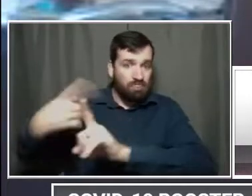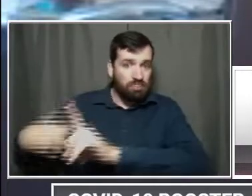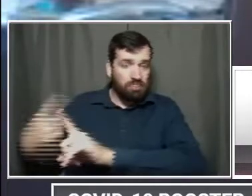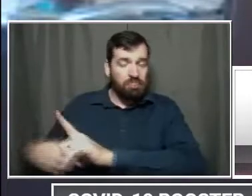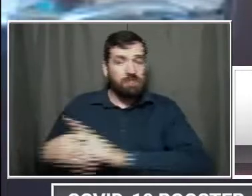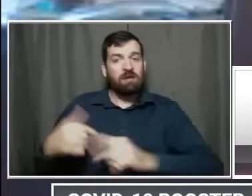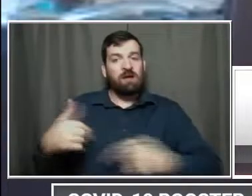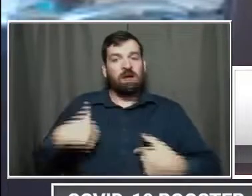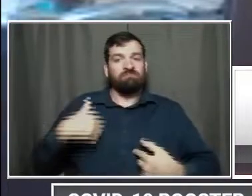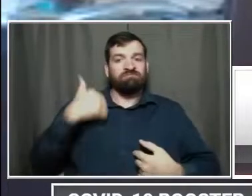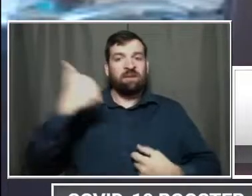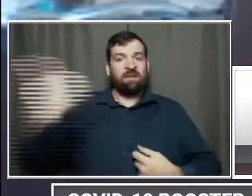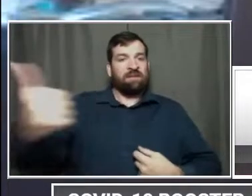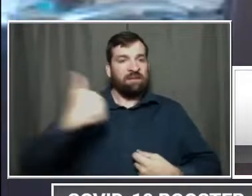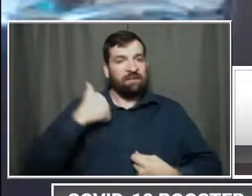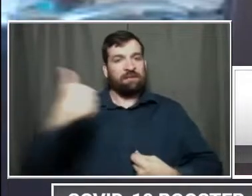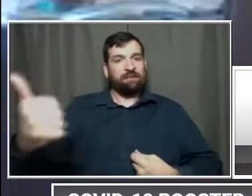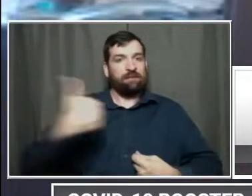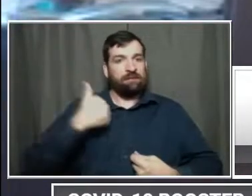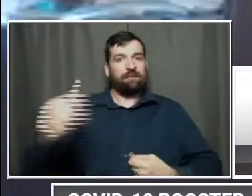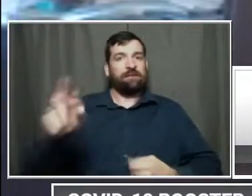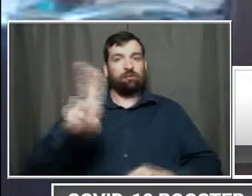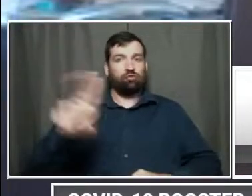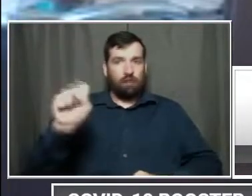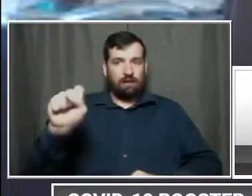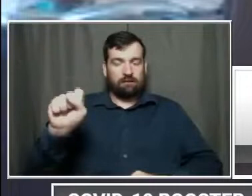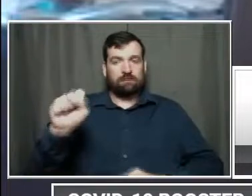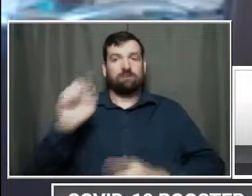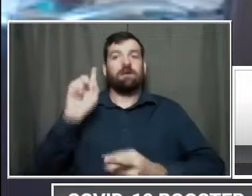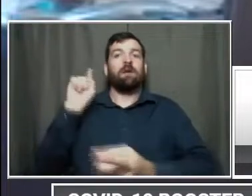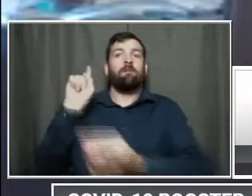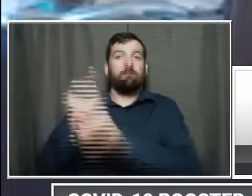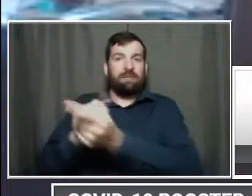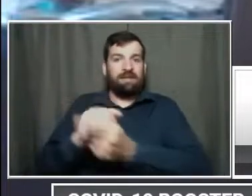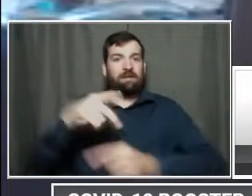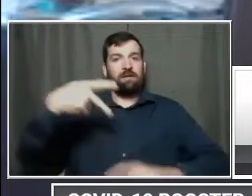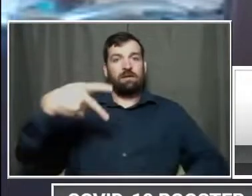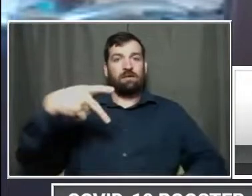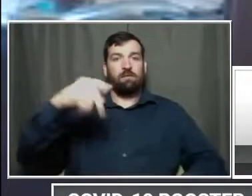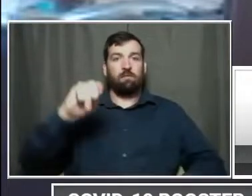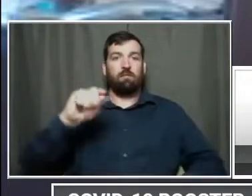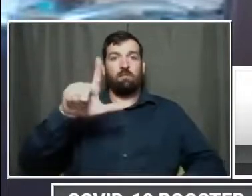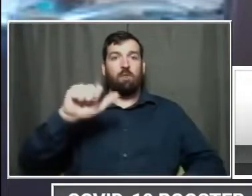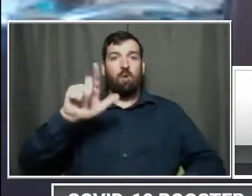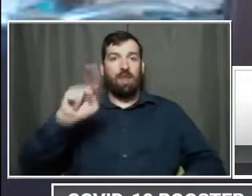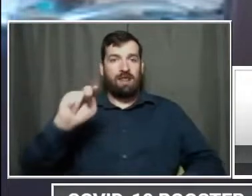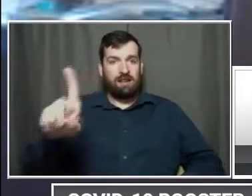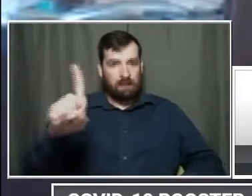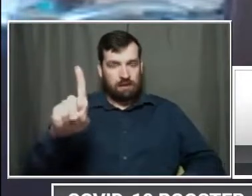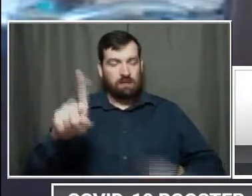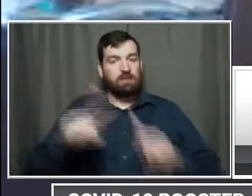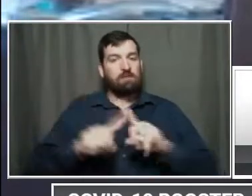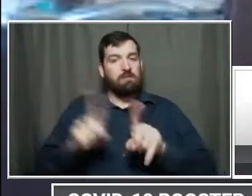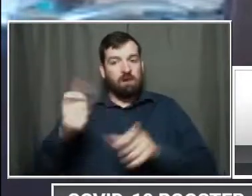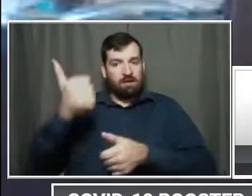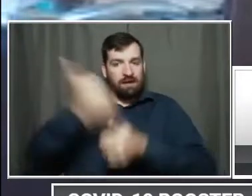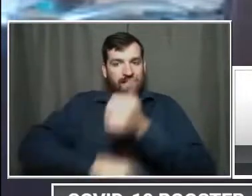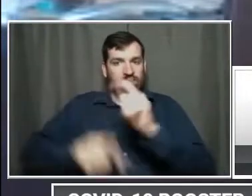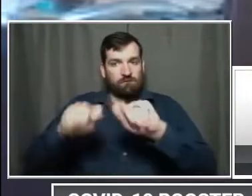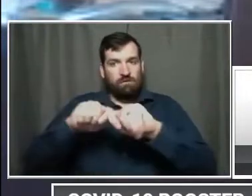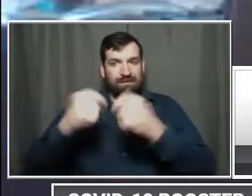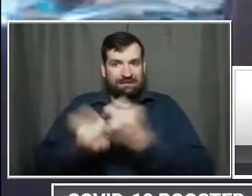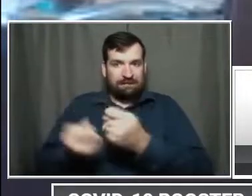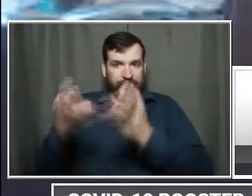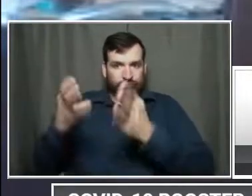and forth to the U.S. and then meeting them in Krakow, Poland. But each team member that comes has a link, and